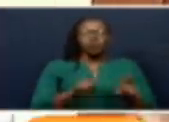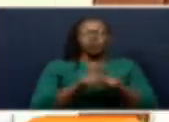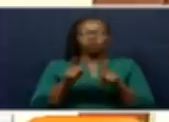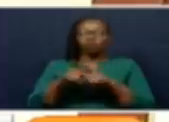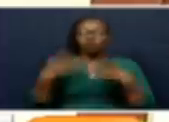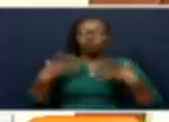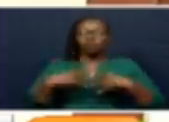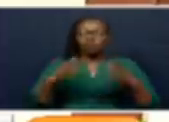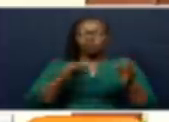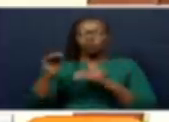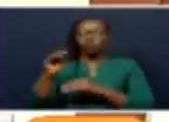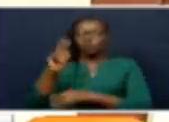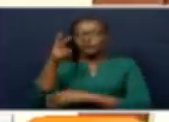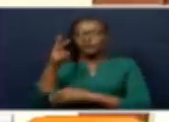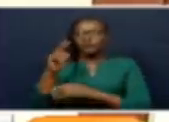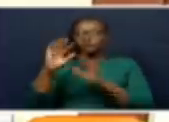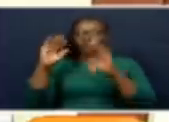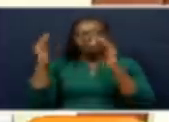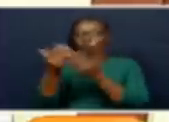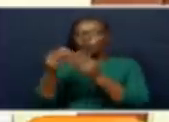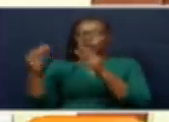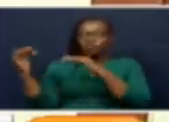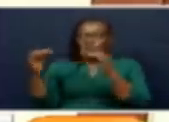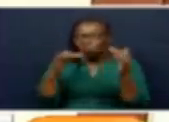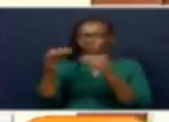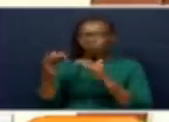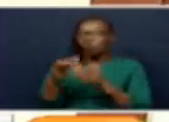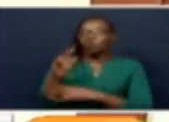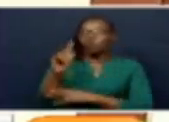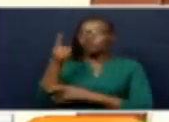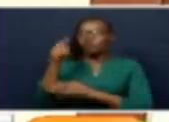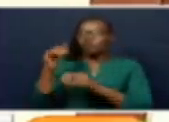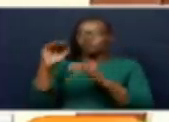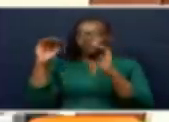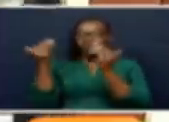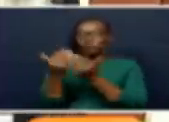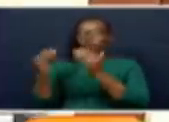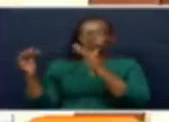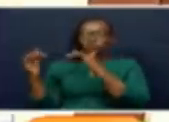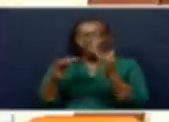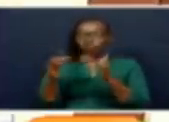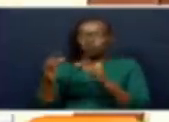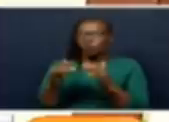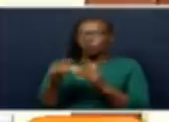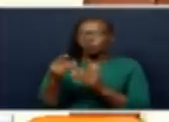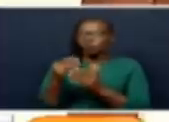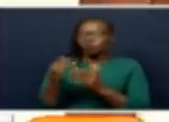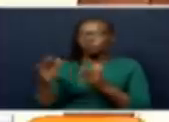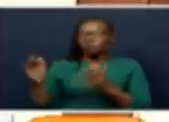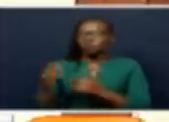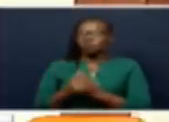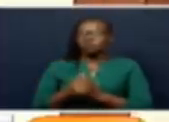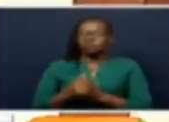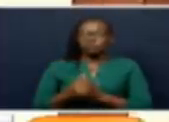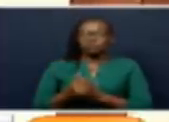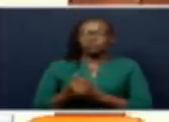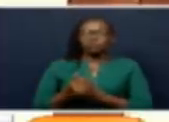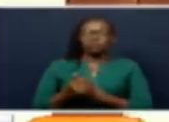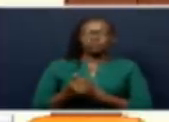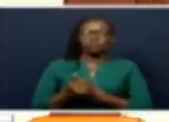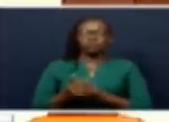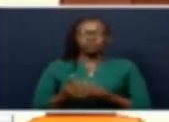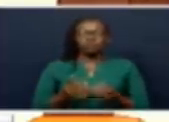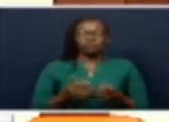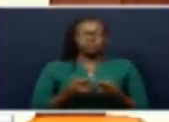Second World War, First World War, and people who have seen wars, people who have seen what is happening. You know, let me tell you, sometimes back I